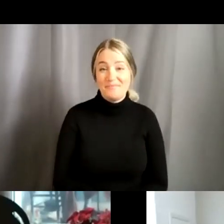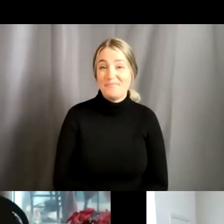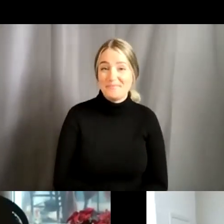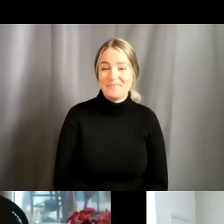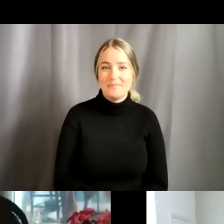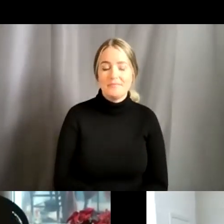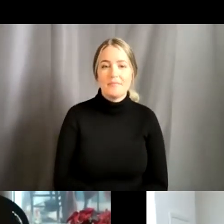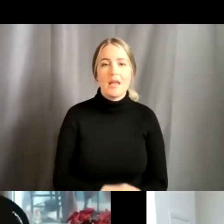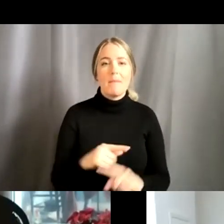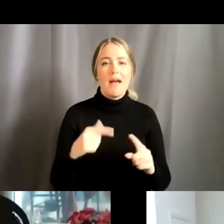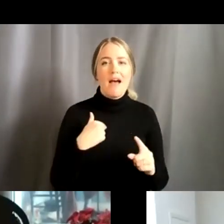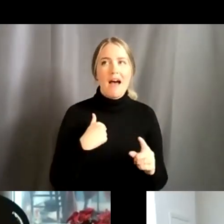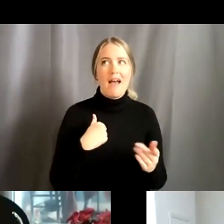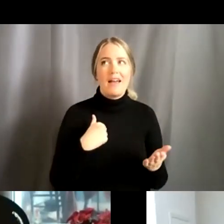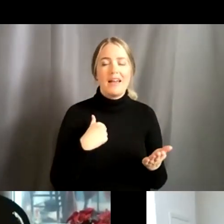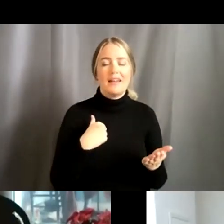But I would